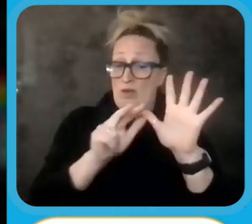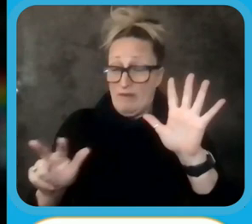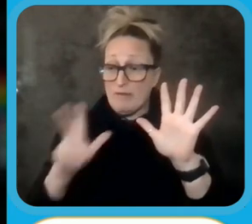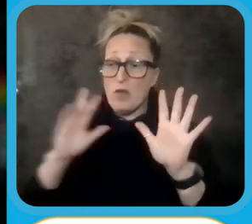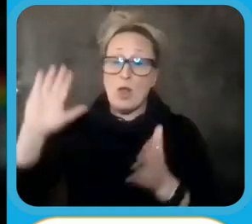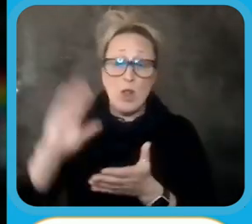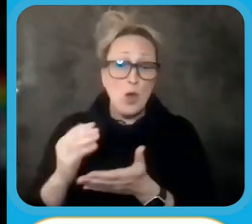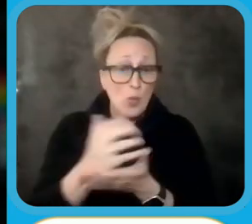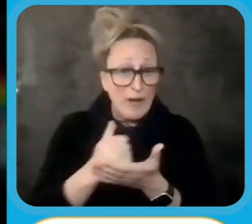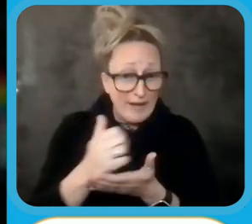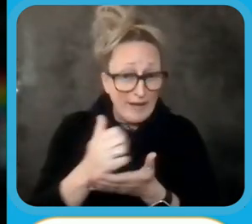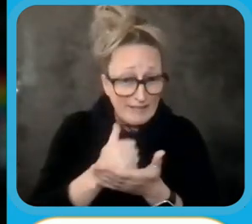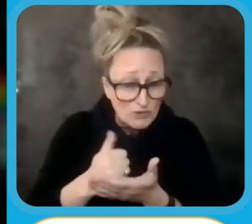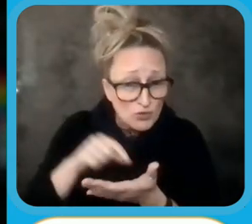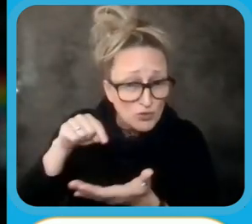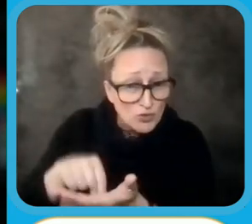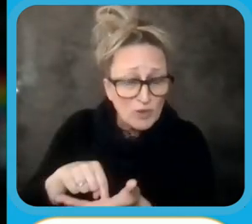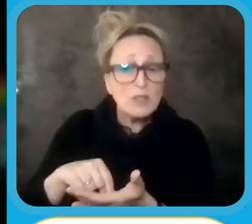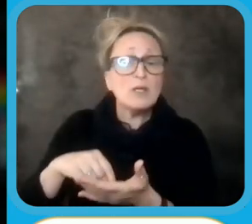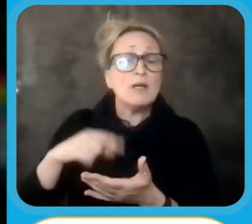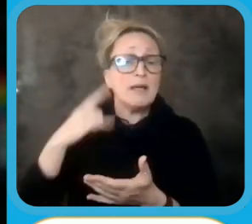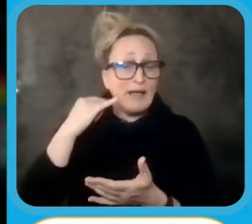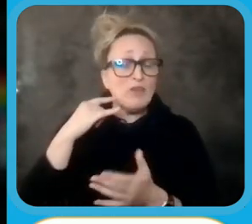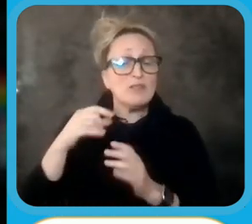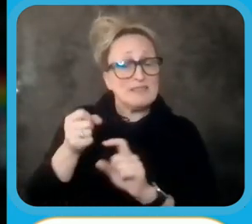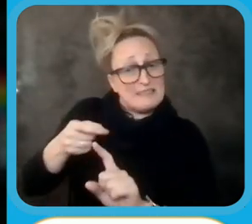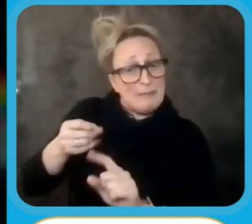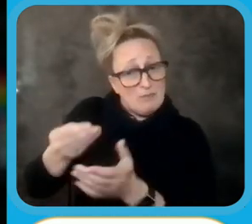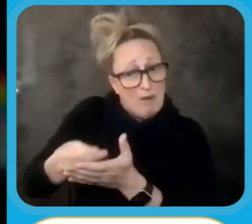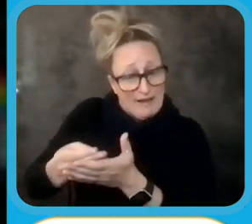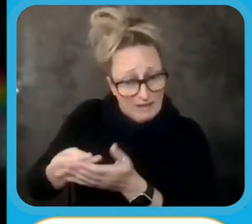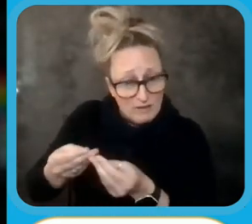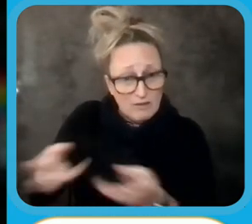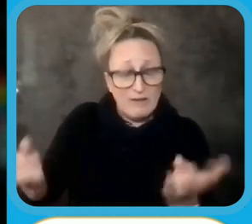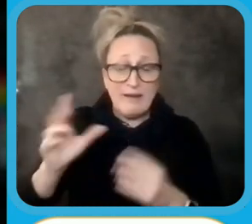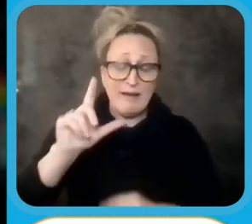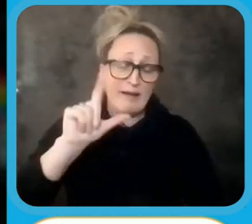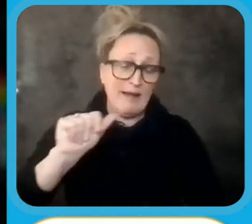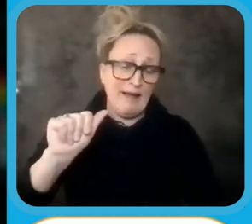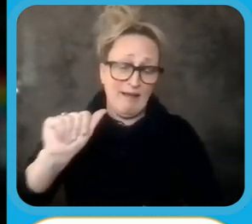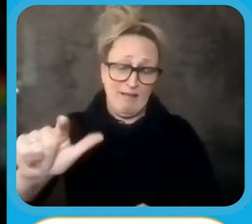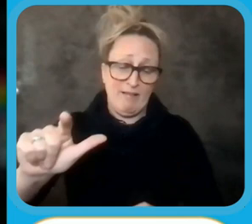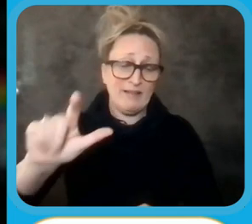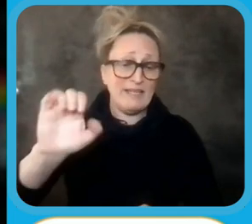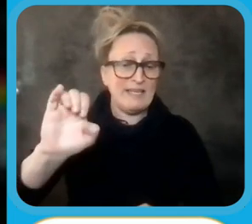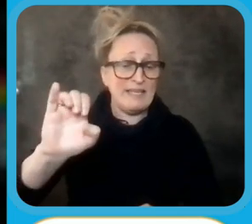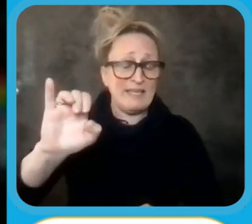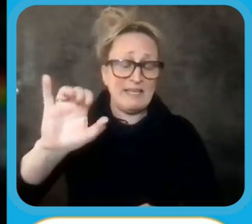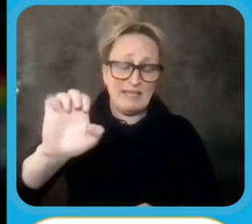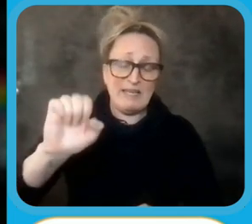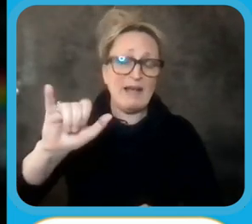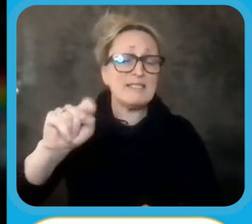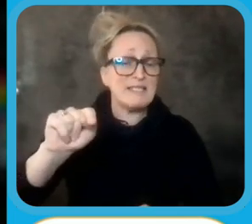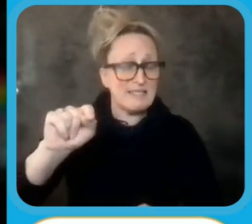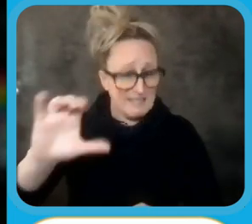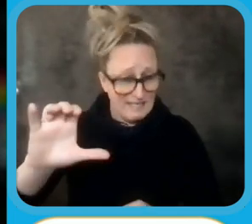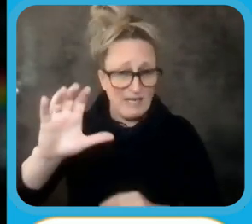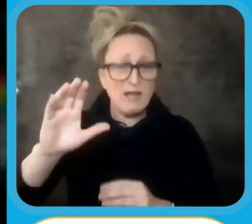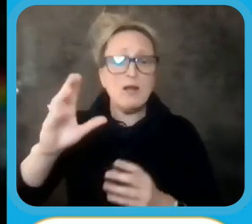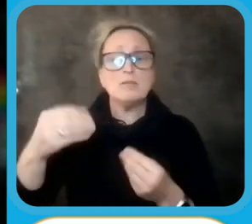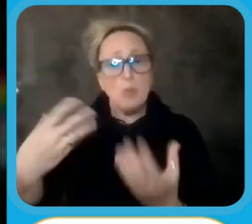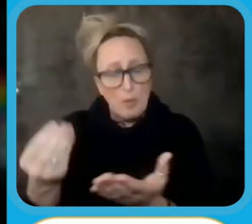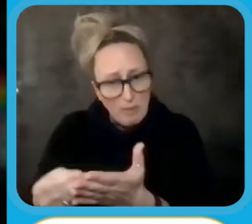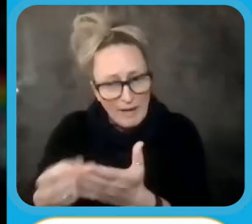industries, California's Golden State stimulus and the expanded CalEITC program provide a much-needed boost to cover